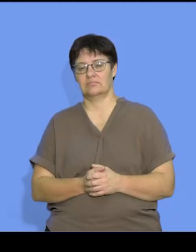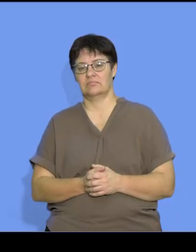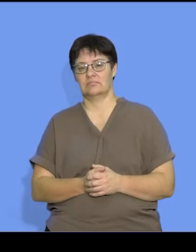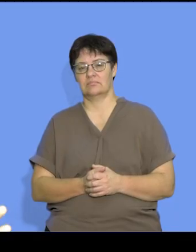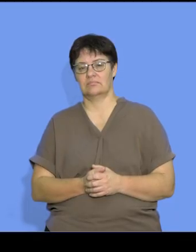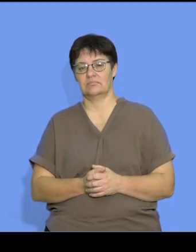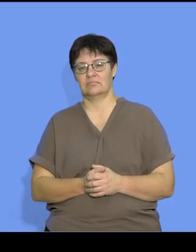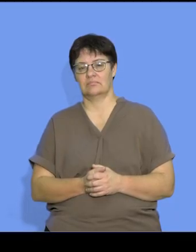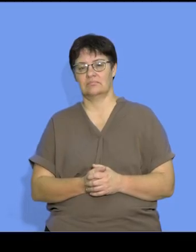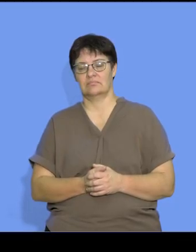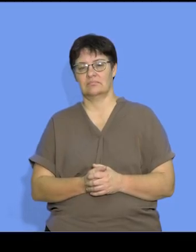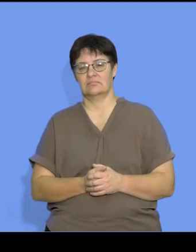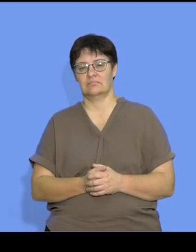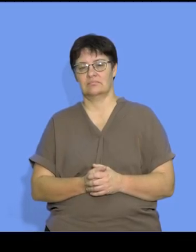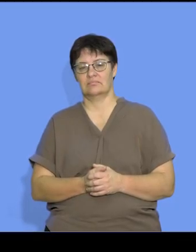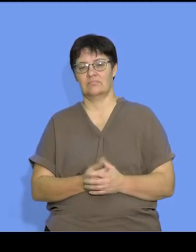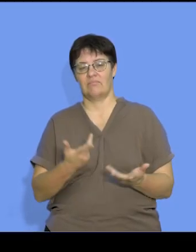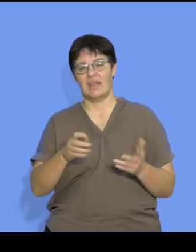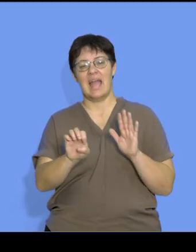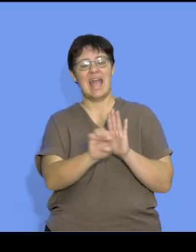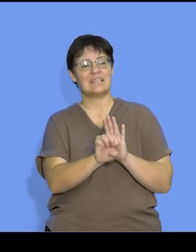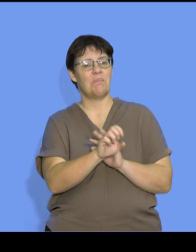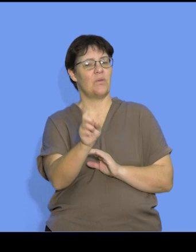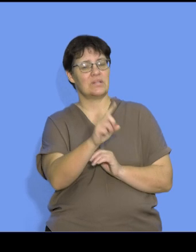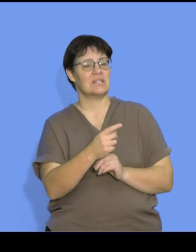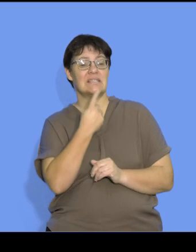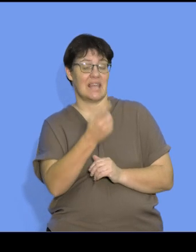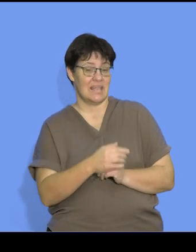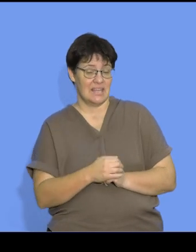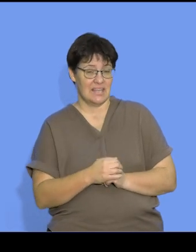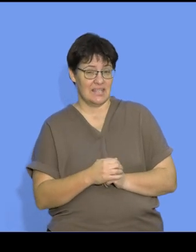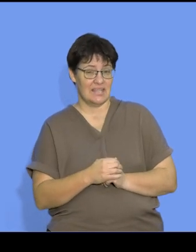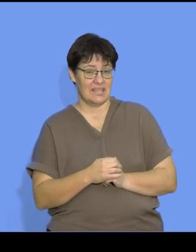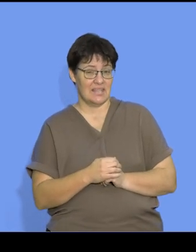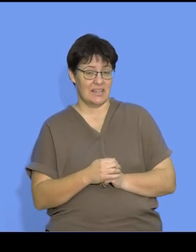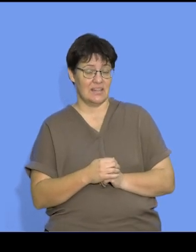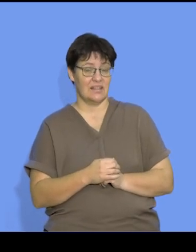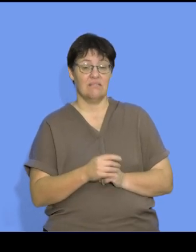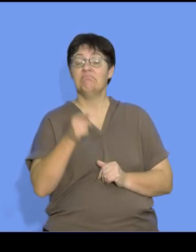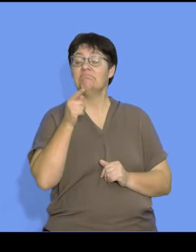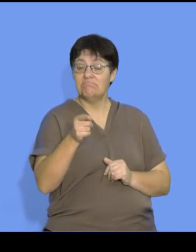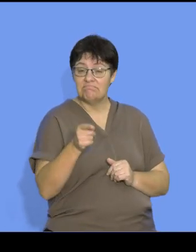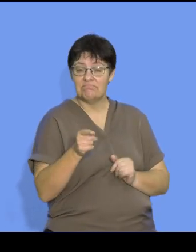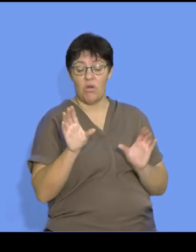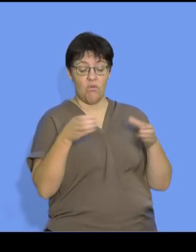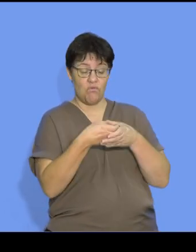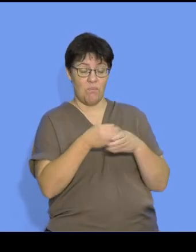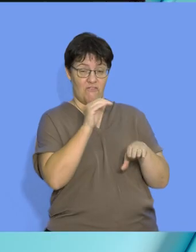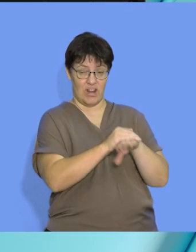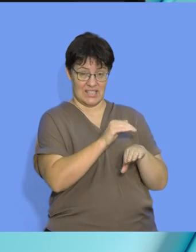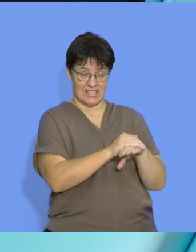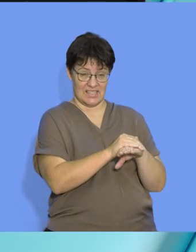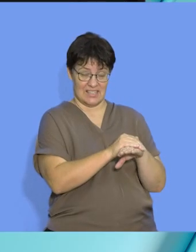Wonderful. So this example is essentially saying that if you and a group of friends were to sit